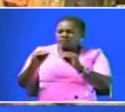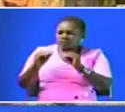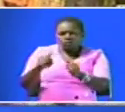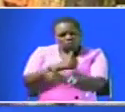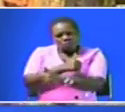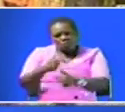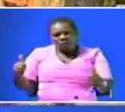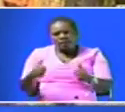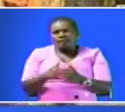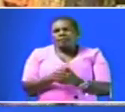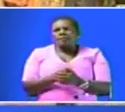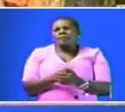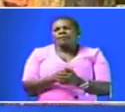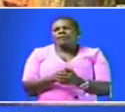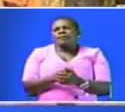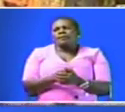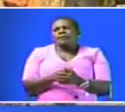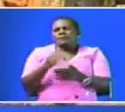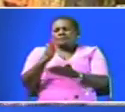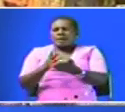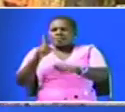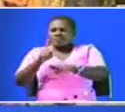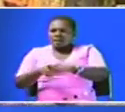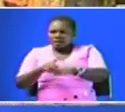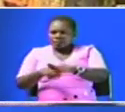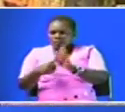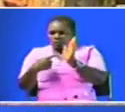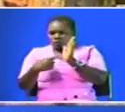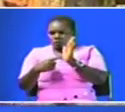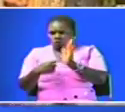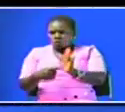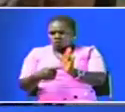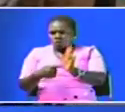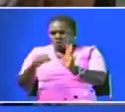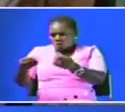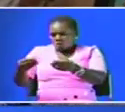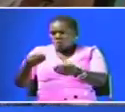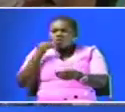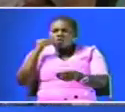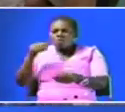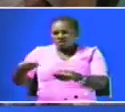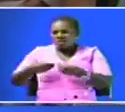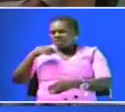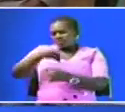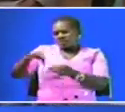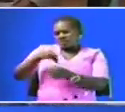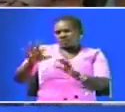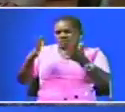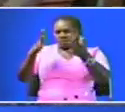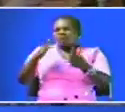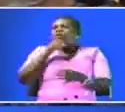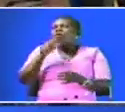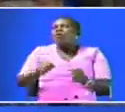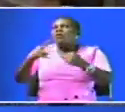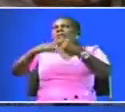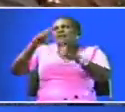kabisa. Ndio. Hata saa ngine anaita sisi kwake, namba sisi chai. As Mzee Moi celebrates his